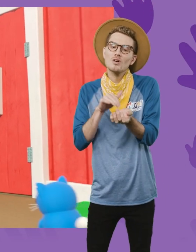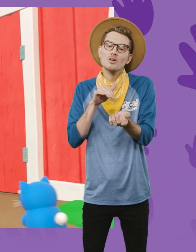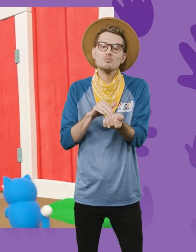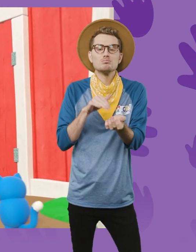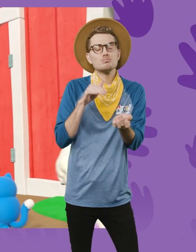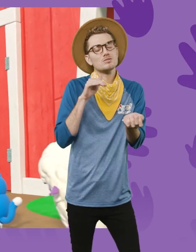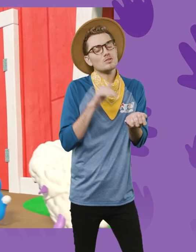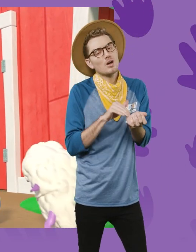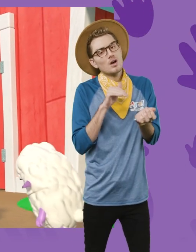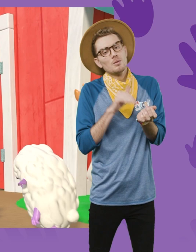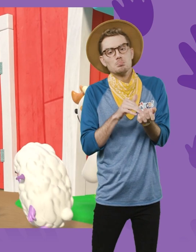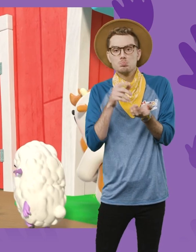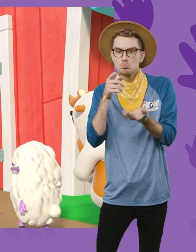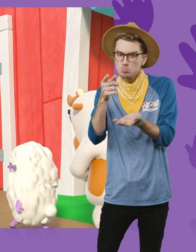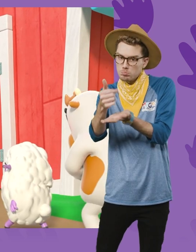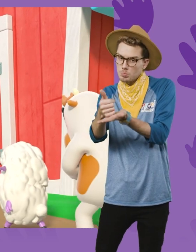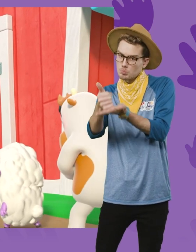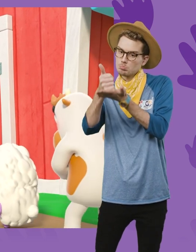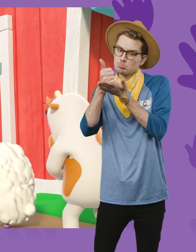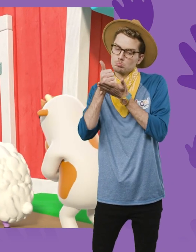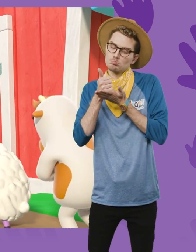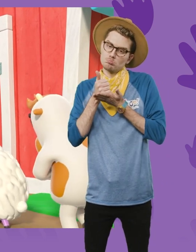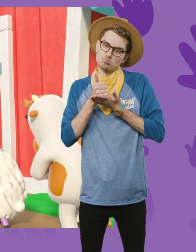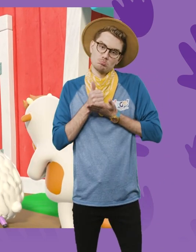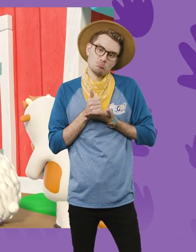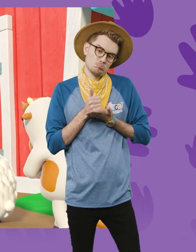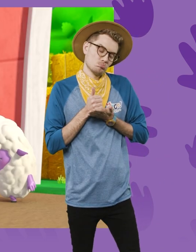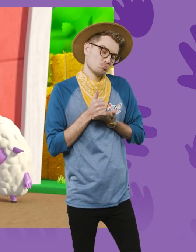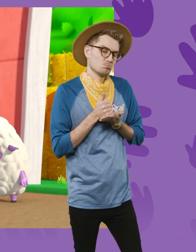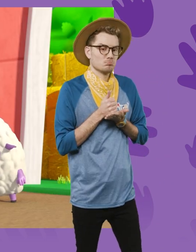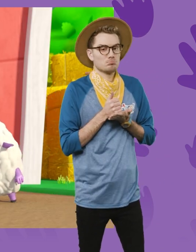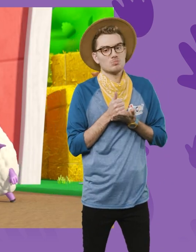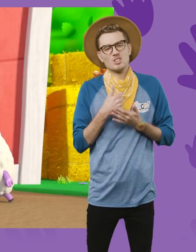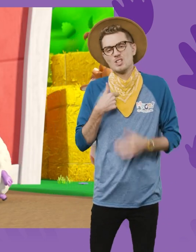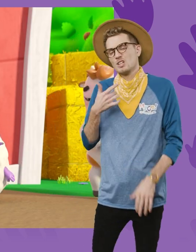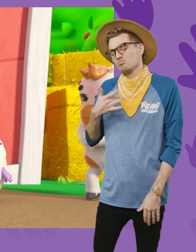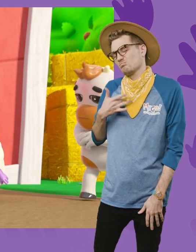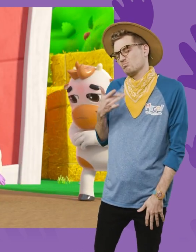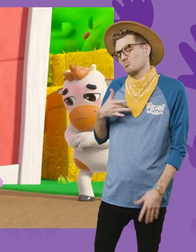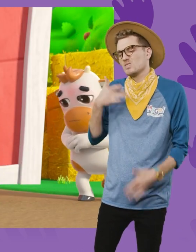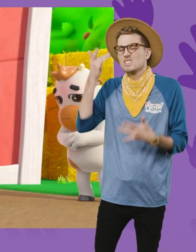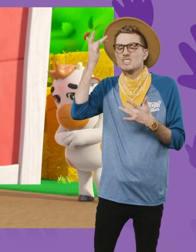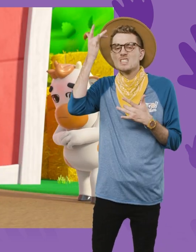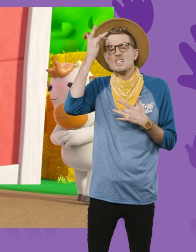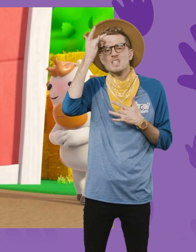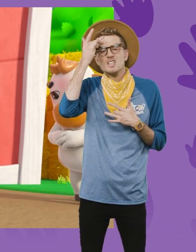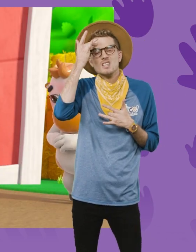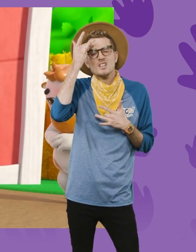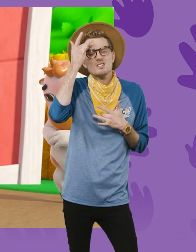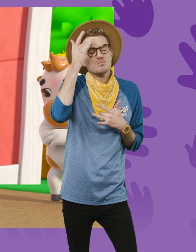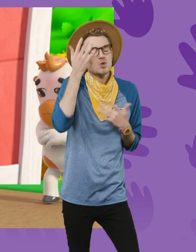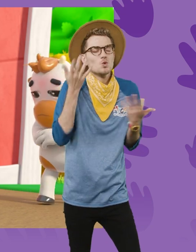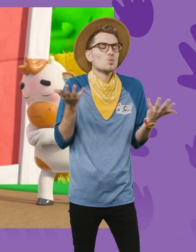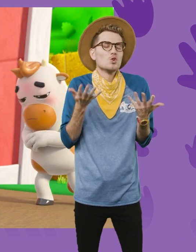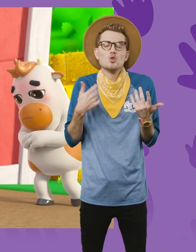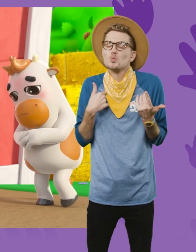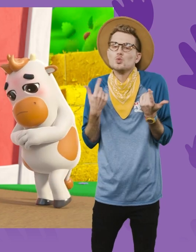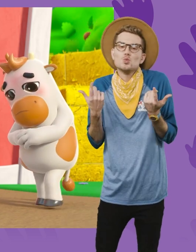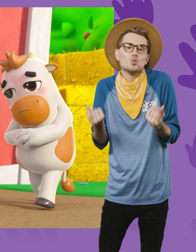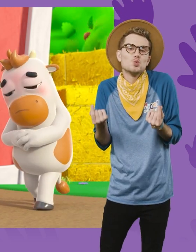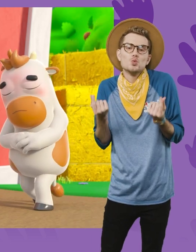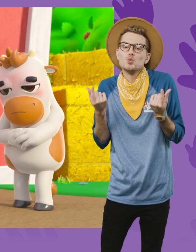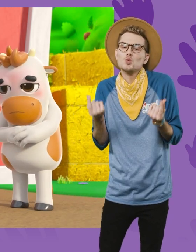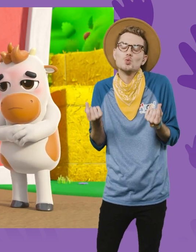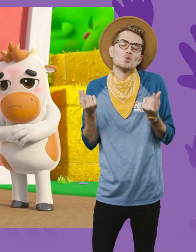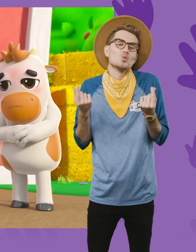Doctor, doctor, can you help me? I'm feeling sick. What should I